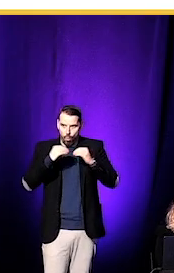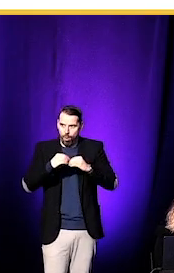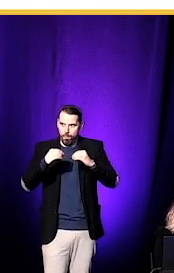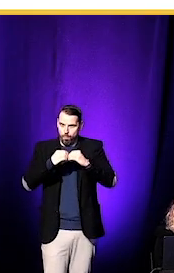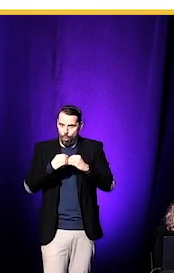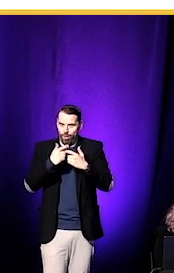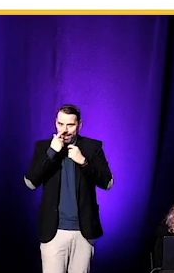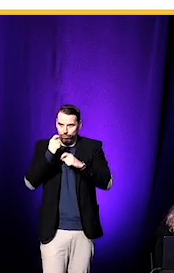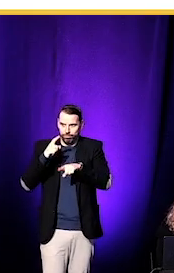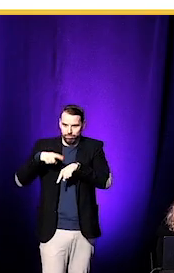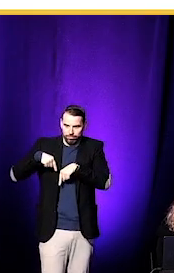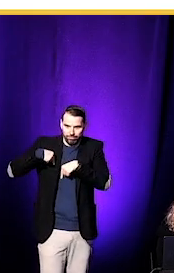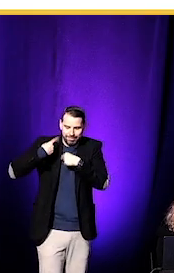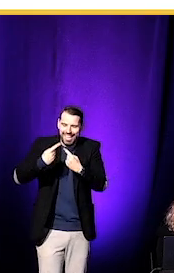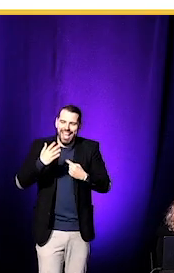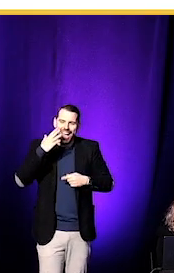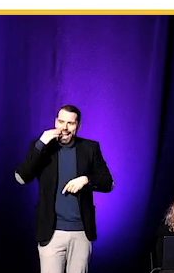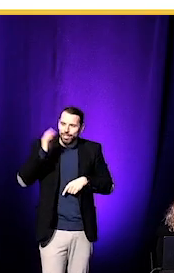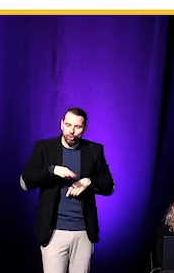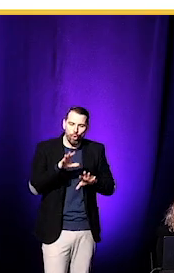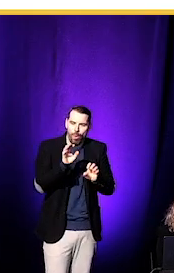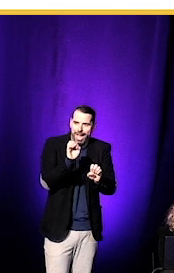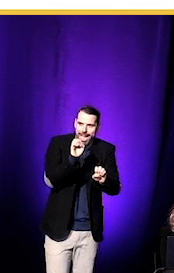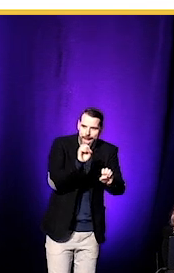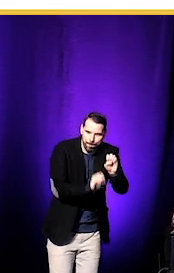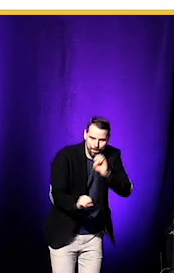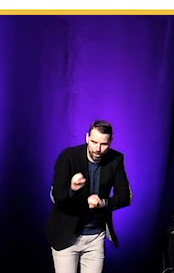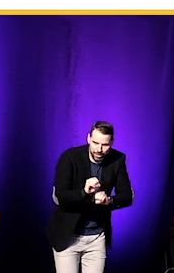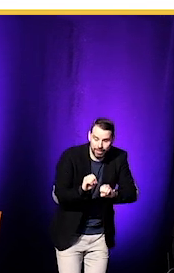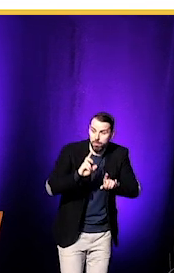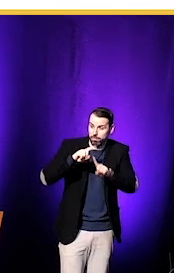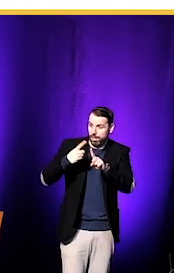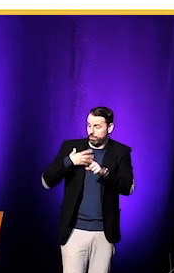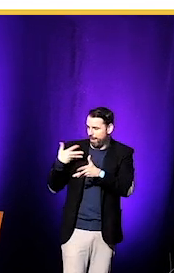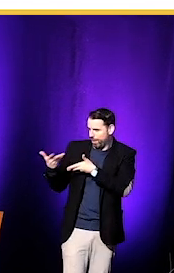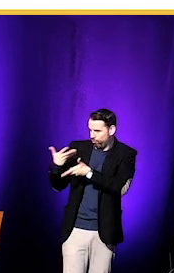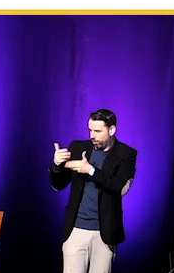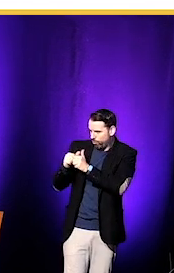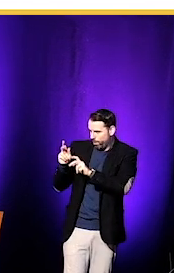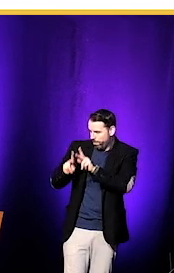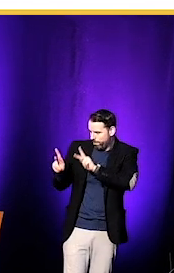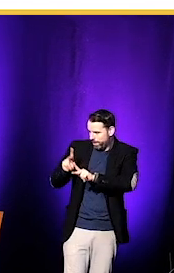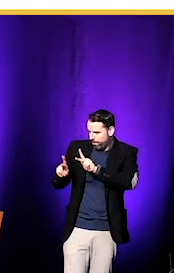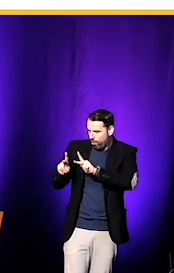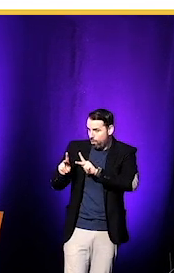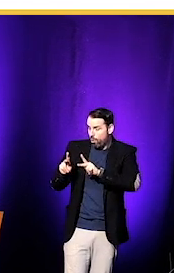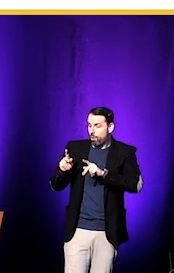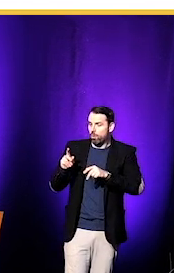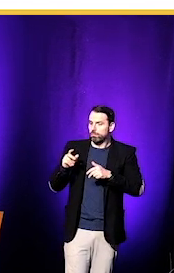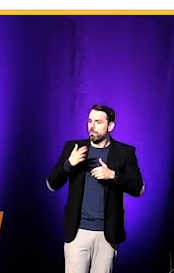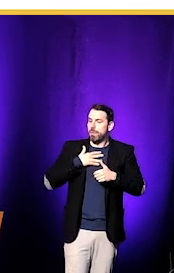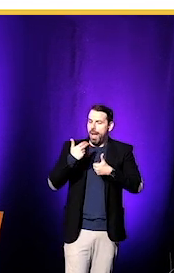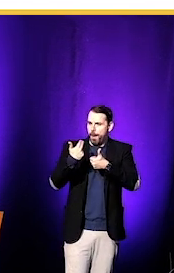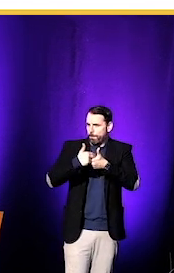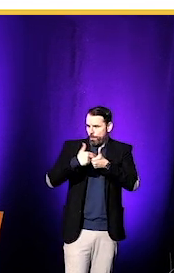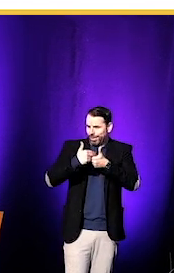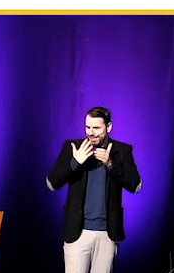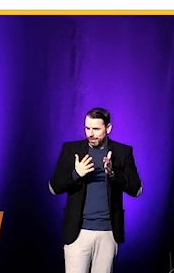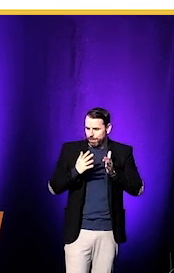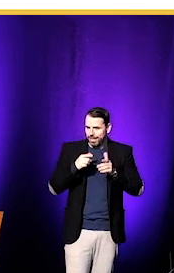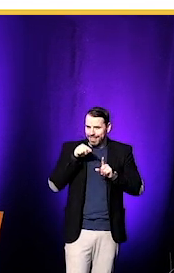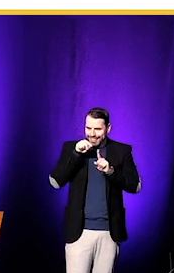I knew empirically and from sustained interactions with people long after they were participants that these were